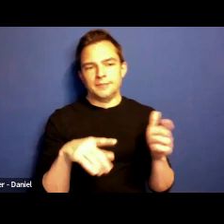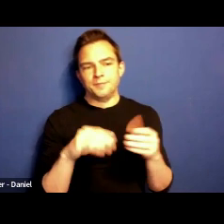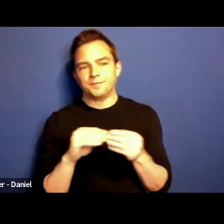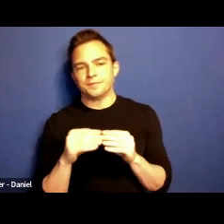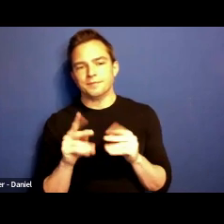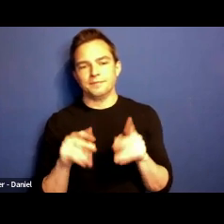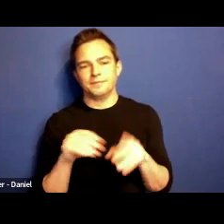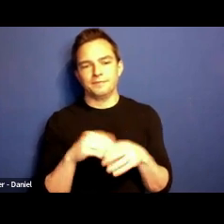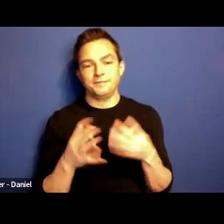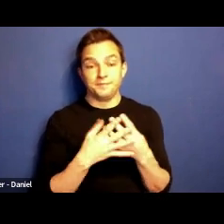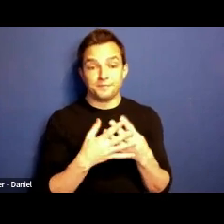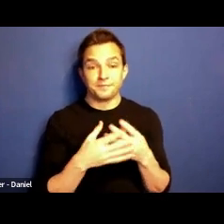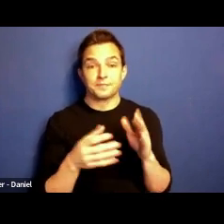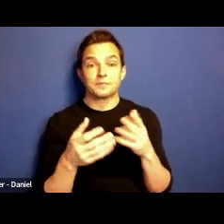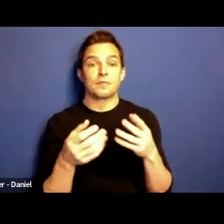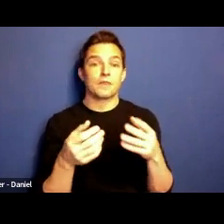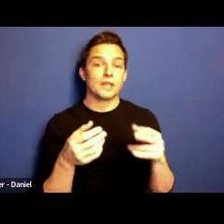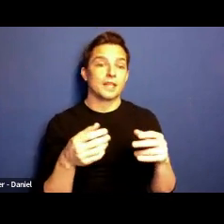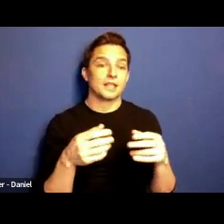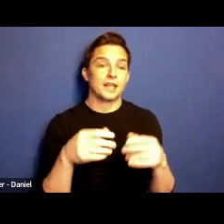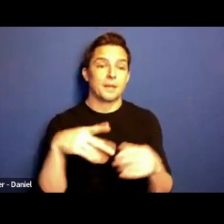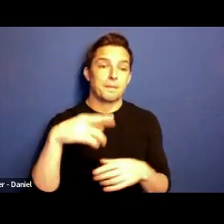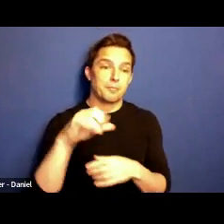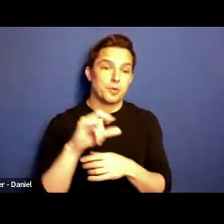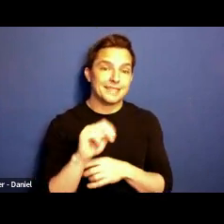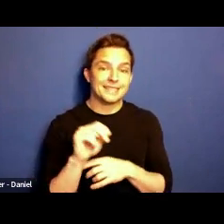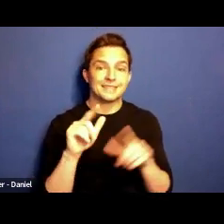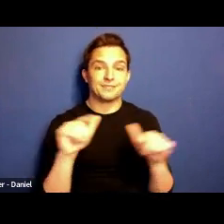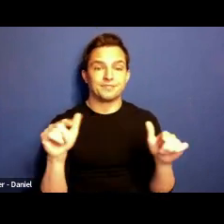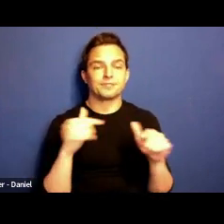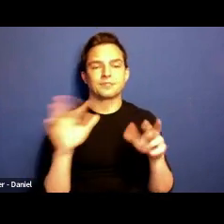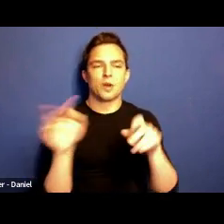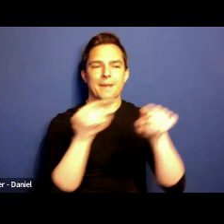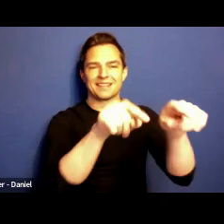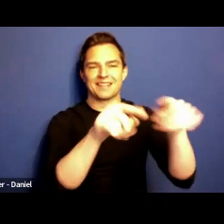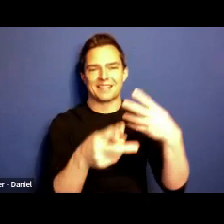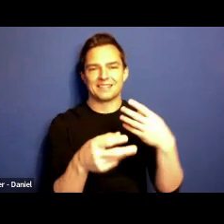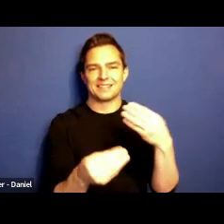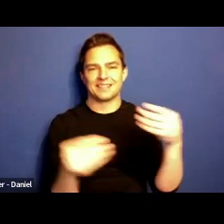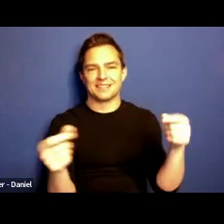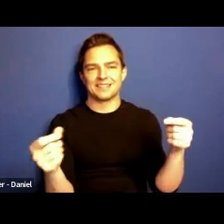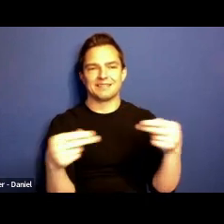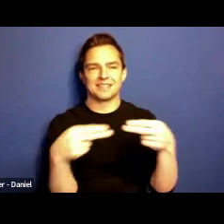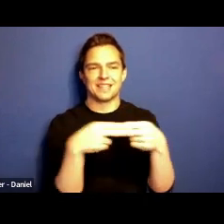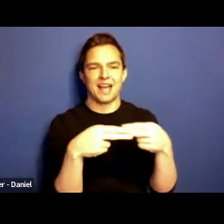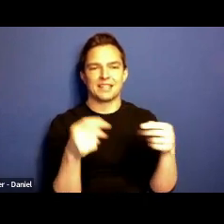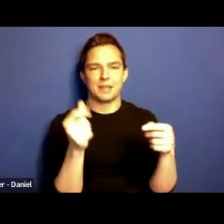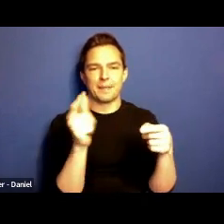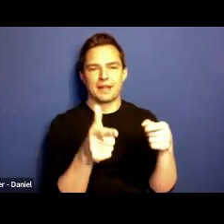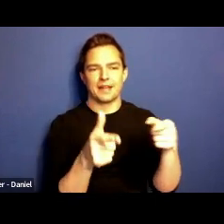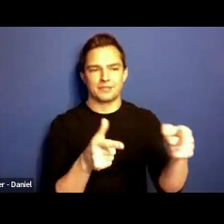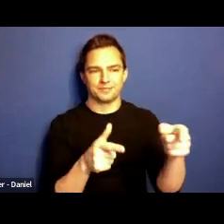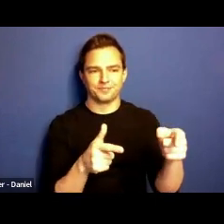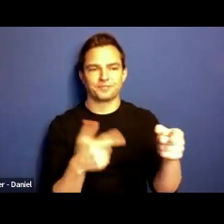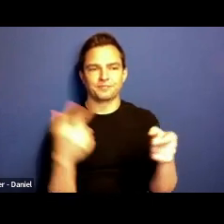people in jails and prisons. And I want to come back to this slide in a little bit because this really, I think we